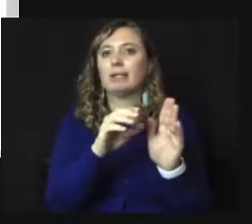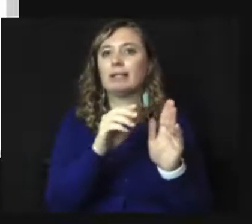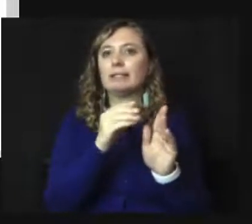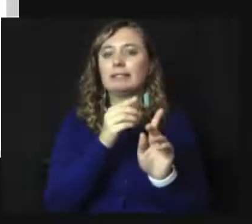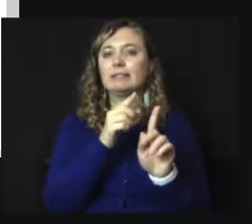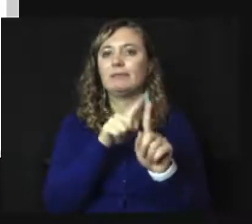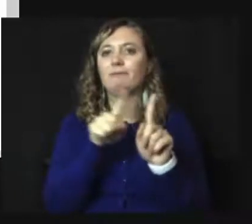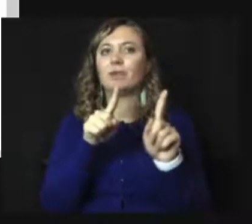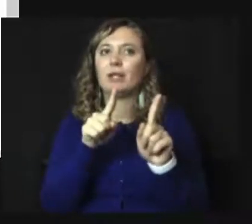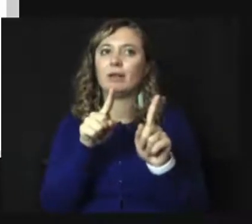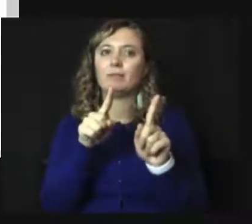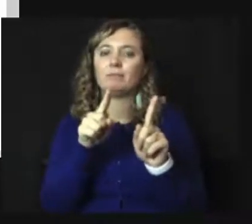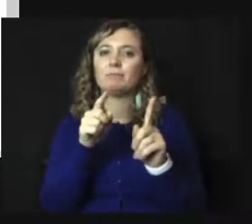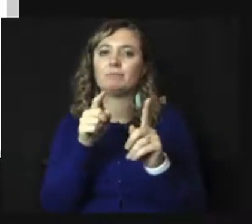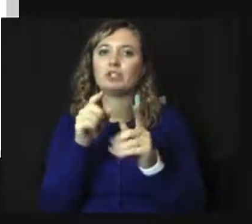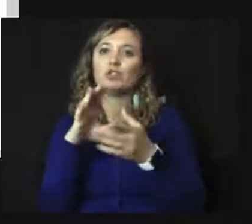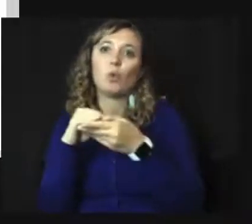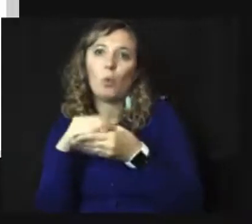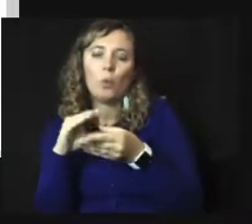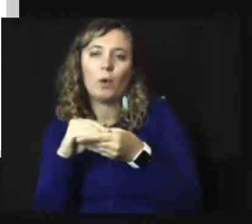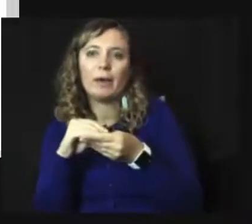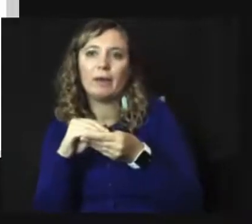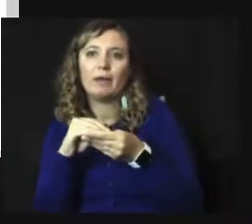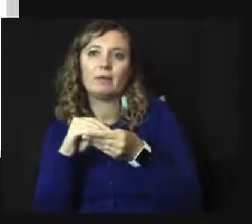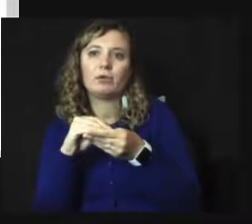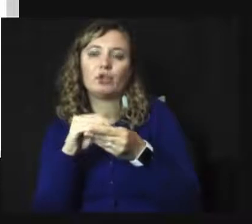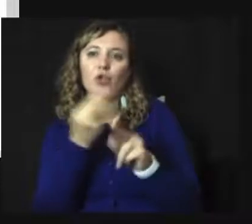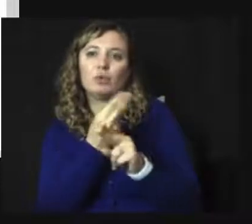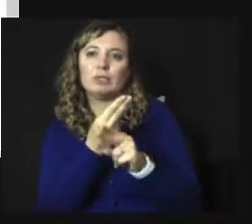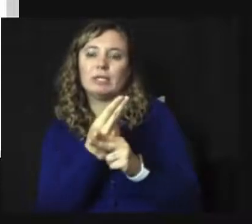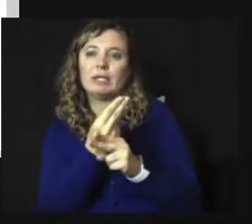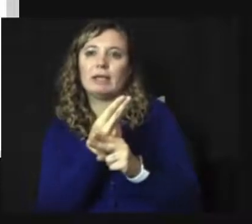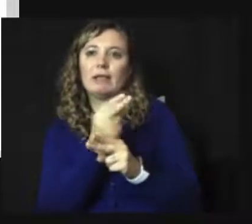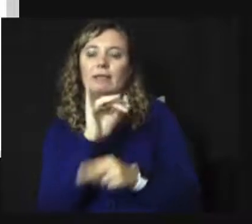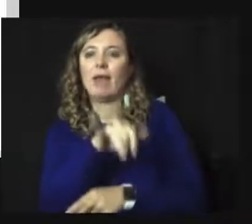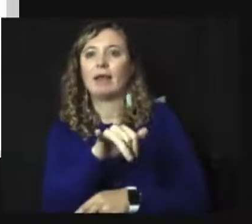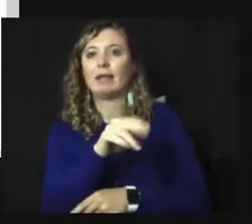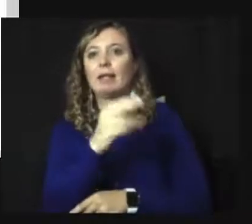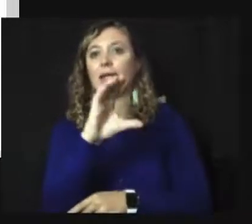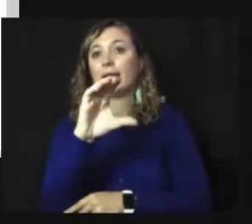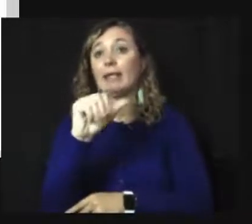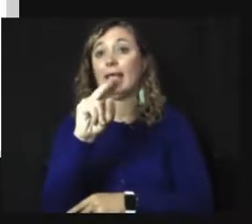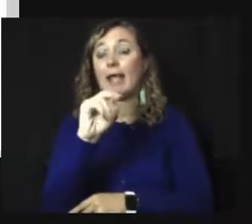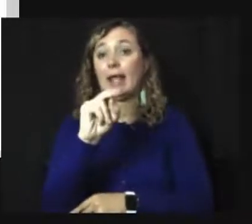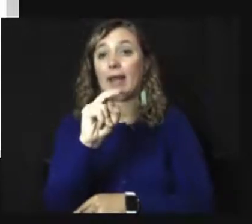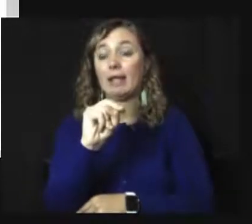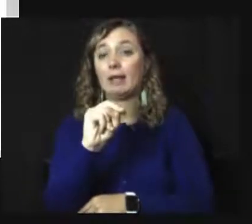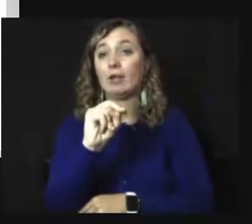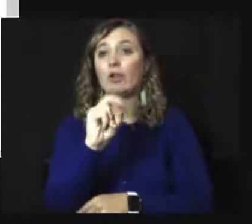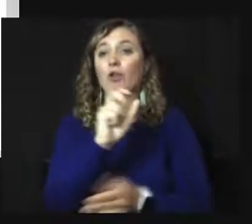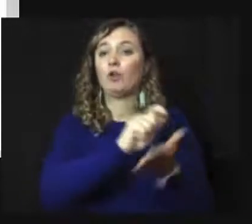side missions using the canon or the written in the text